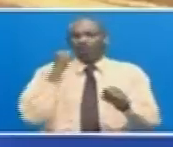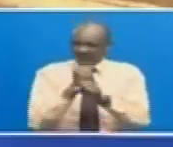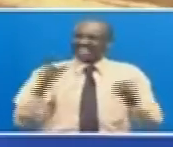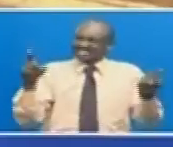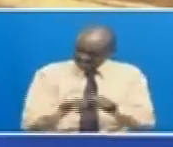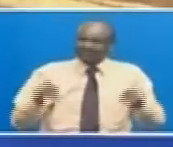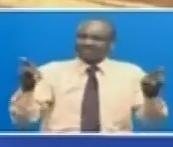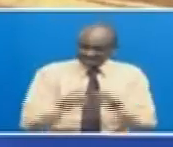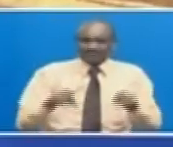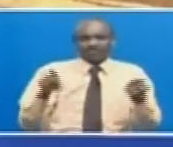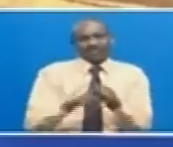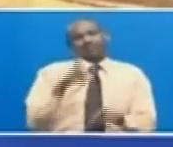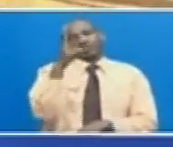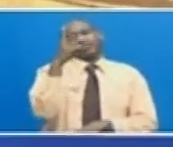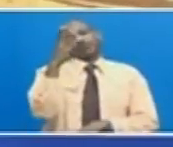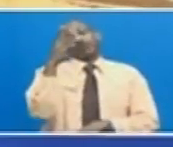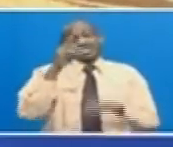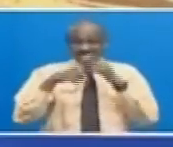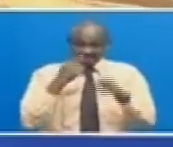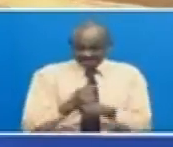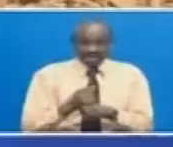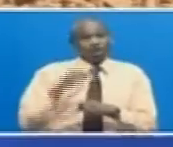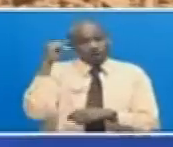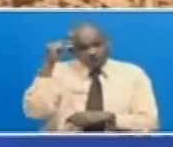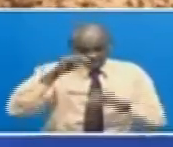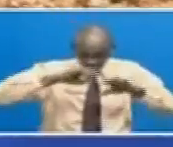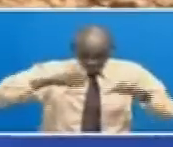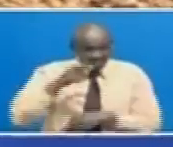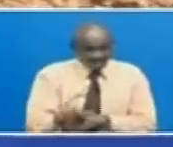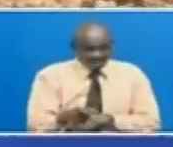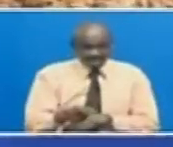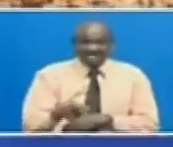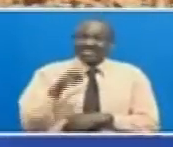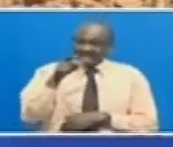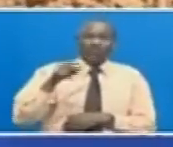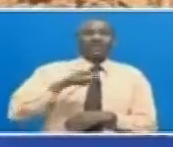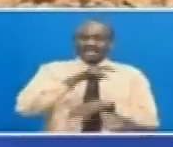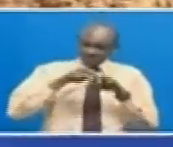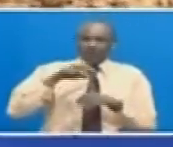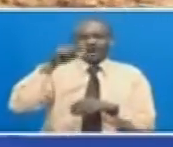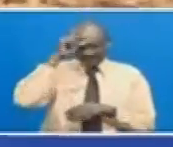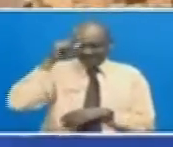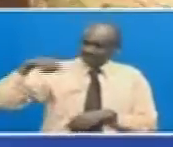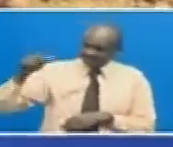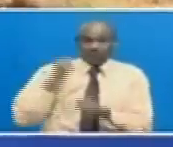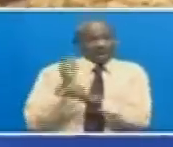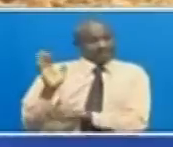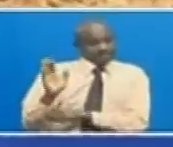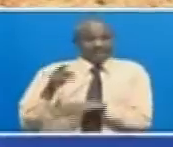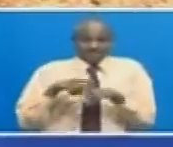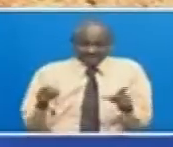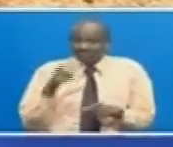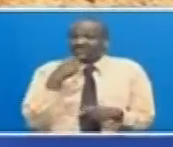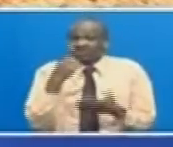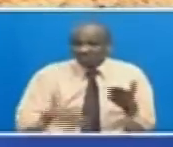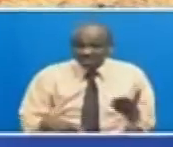always been doing for 24 years, mining gold. Mining is still a national government function, but he tells us that even so, he has